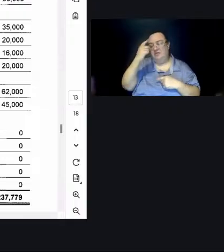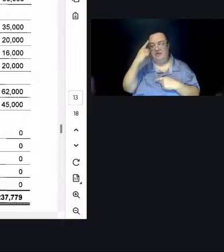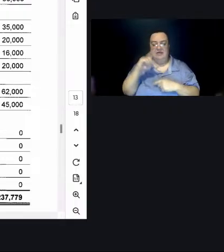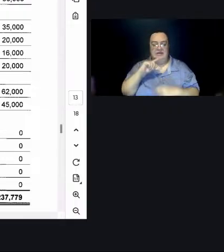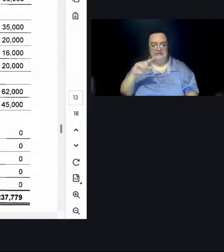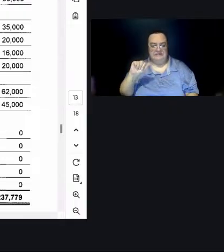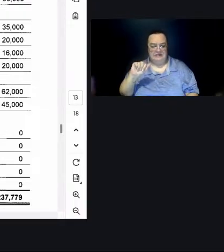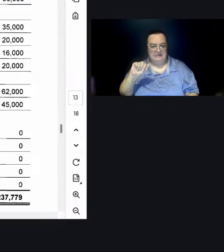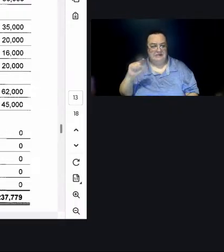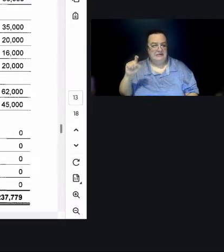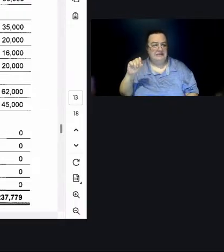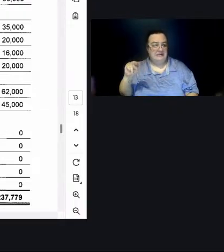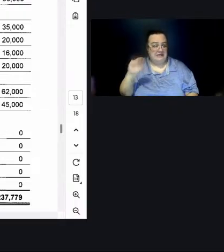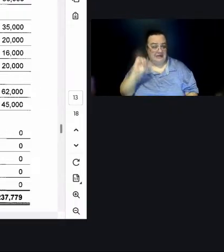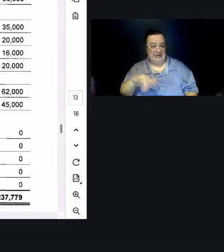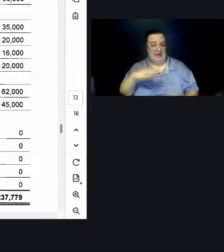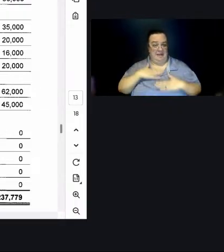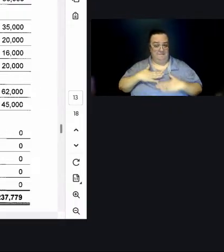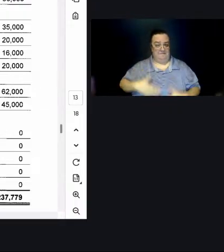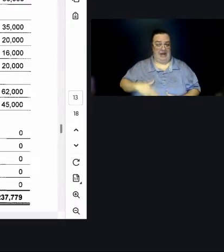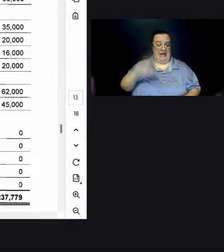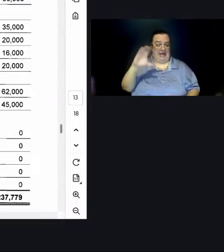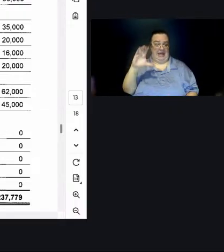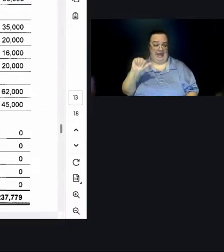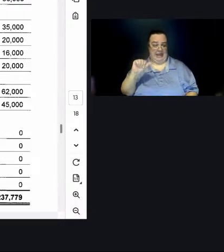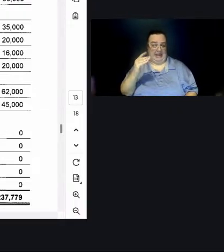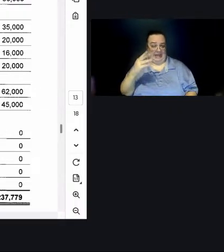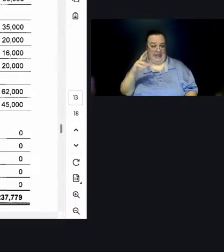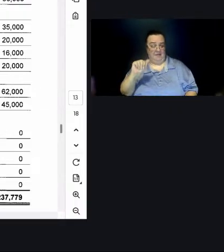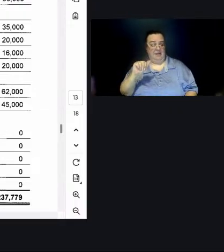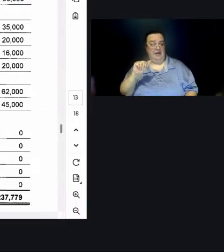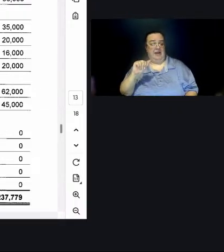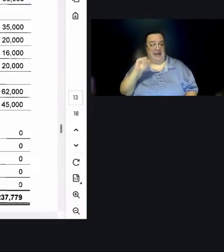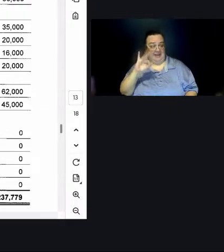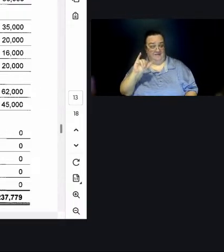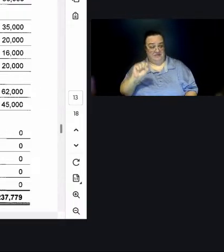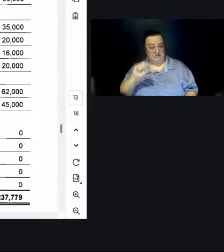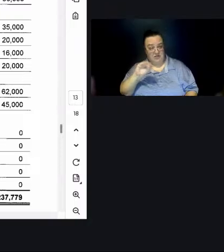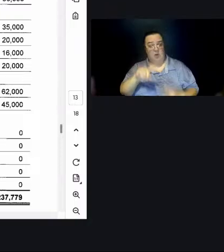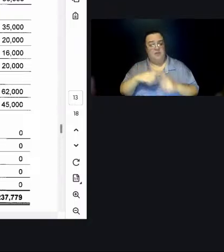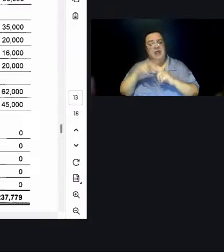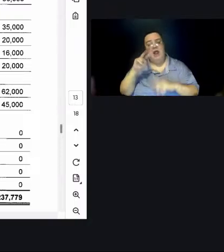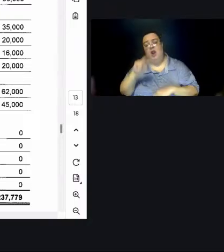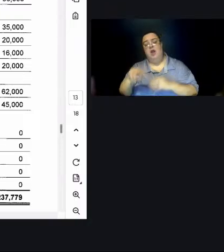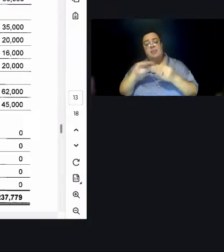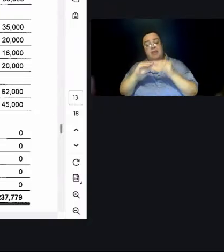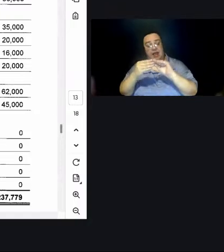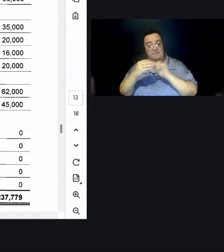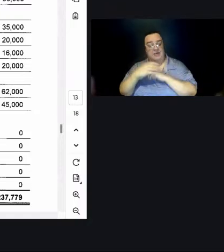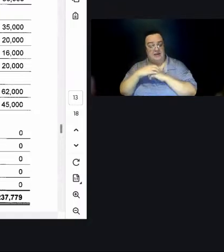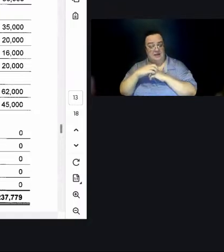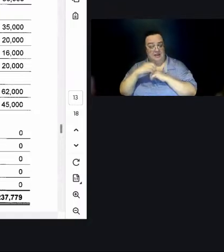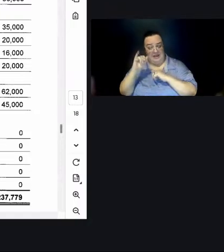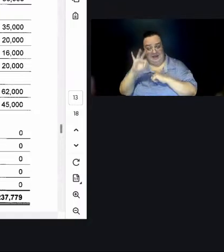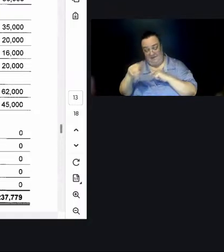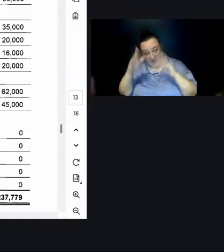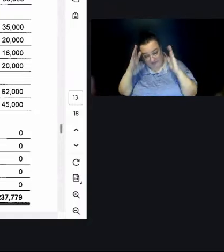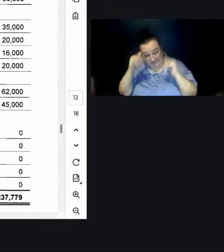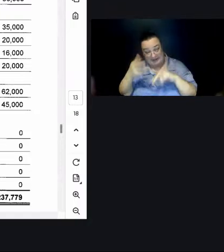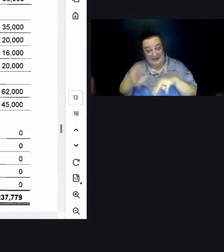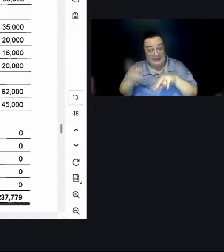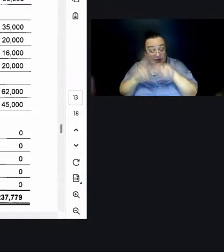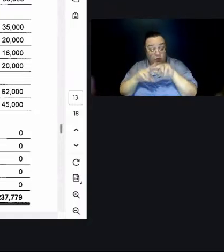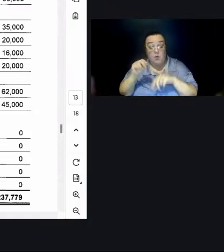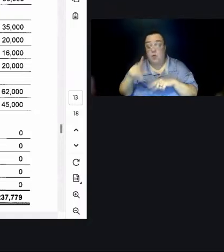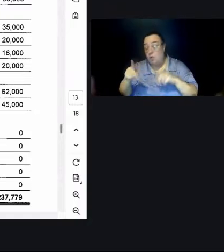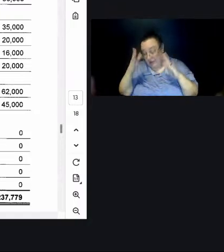if that's body camera, and if that's the case, and looking at the numbers, if you expect an increase or if you